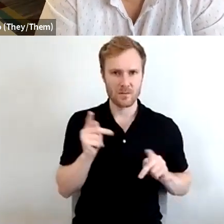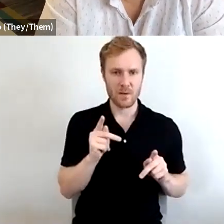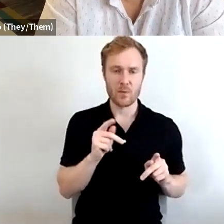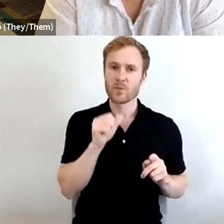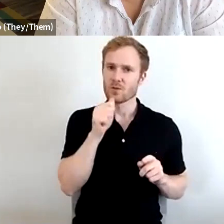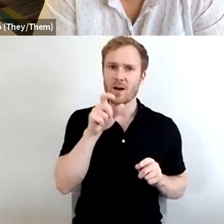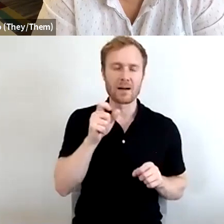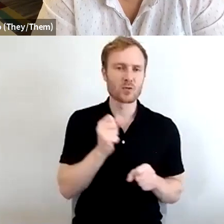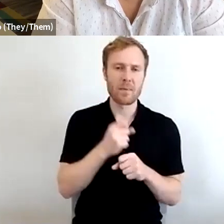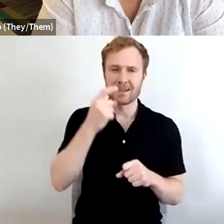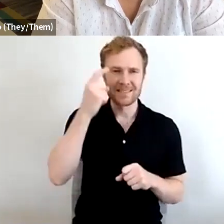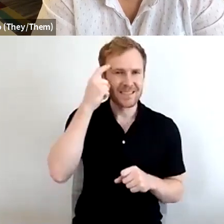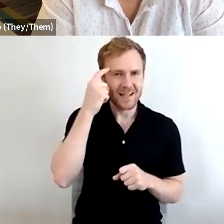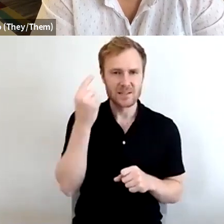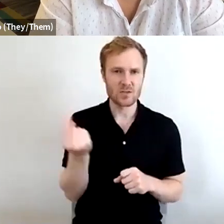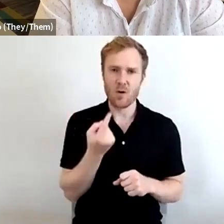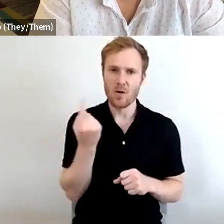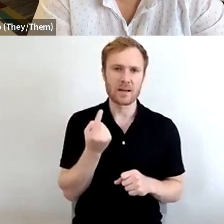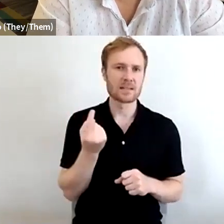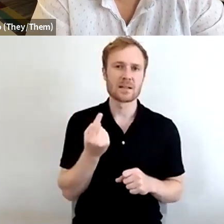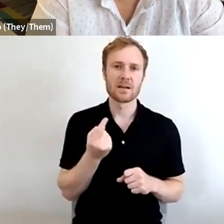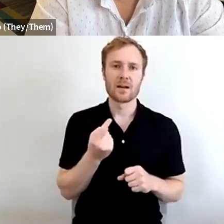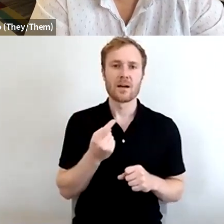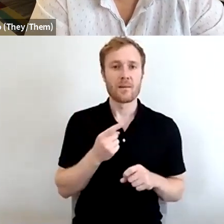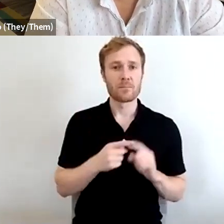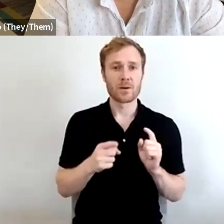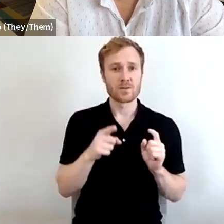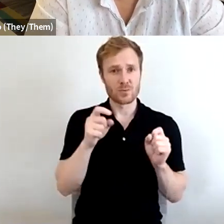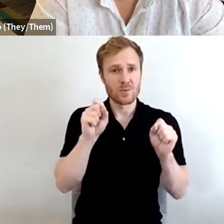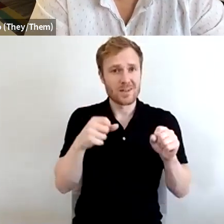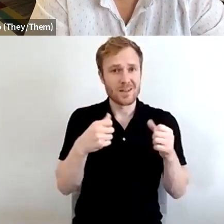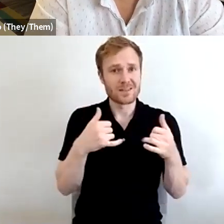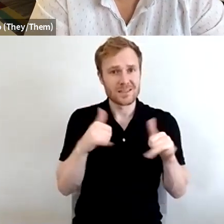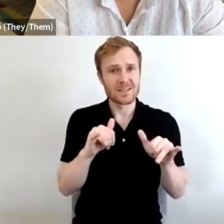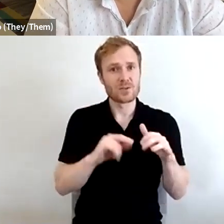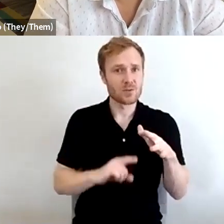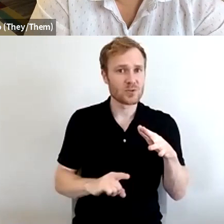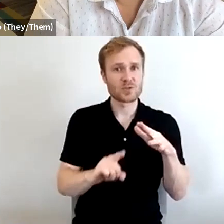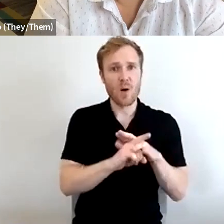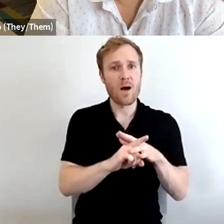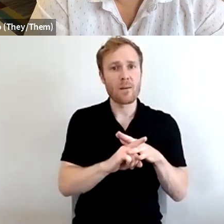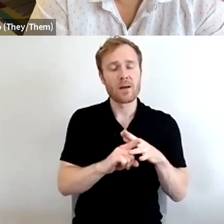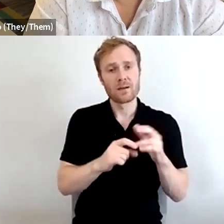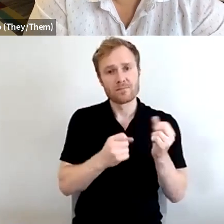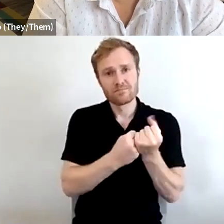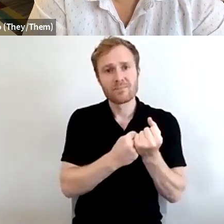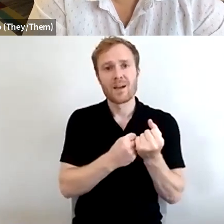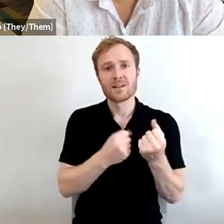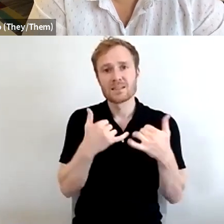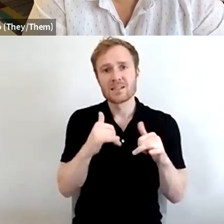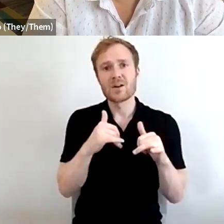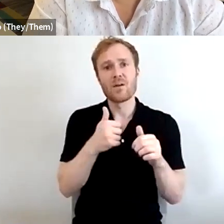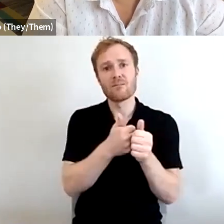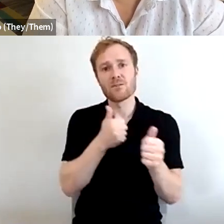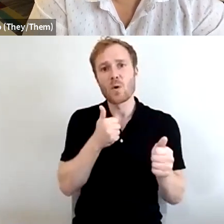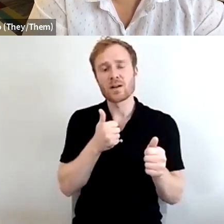entirely compute for you to be able to show up and still avoid those rejecting behaviors and find a path forward and do